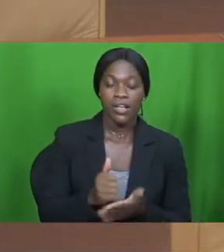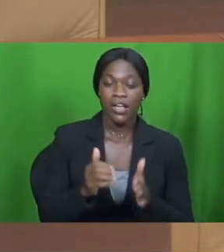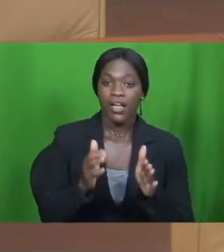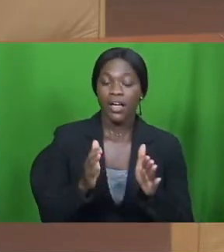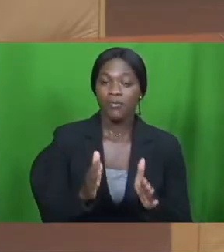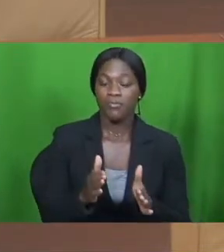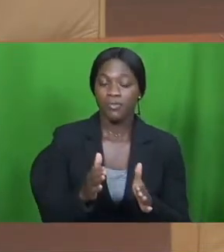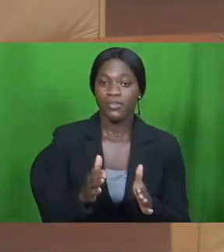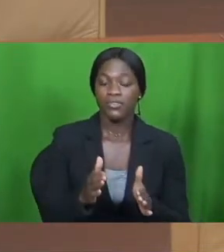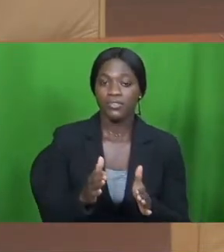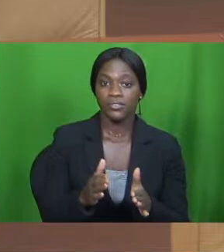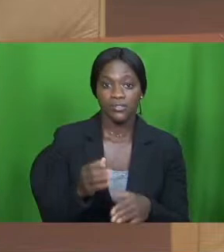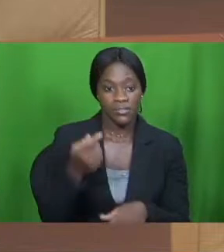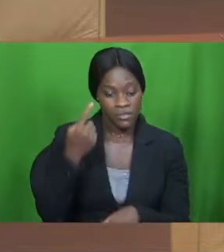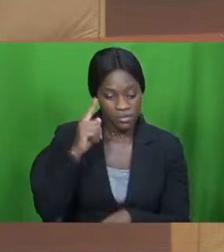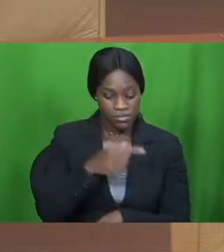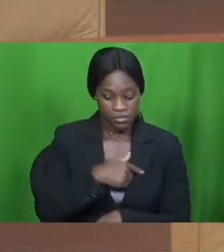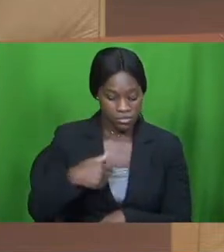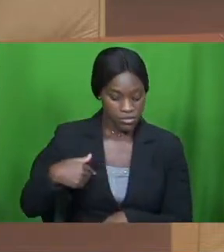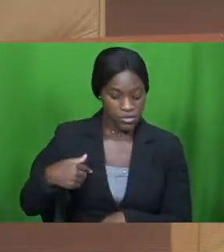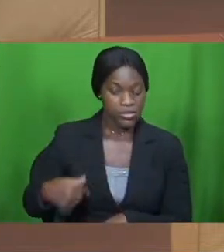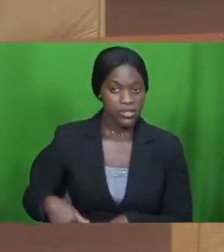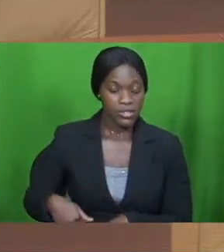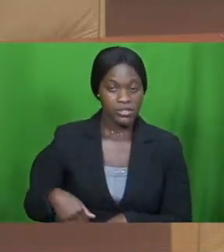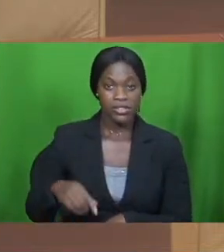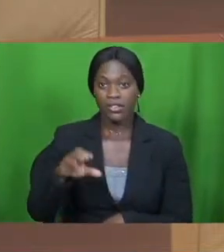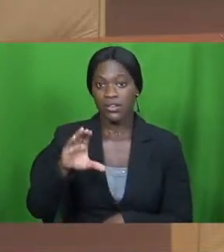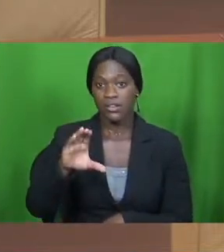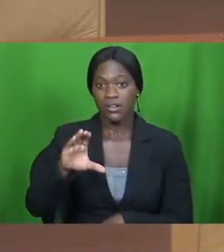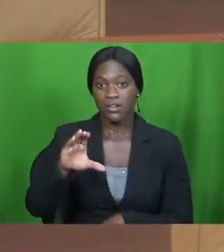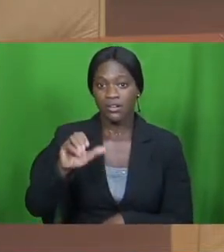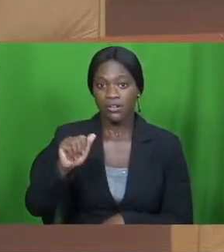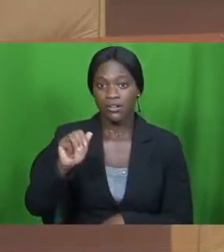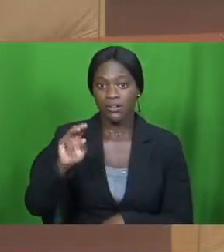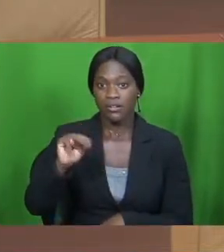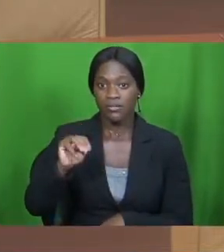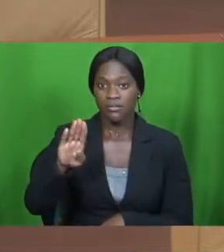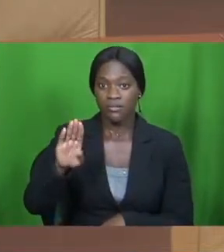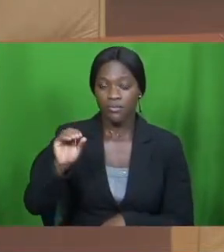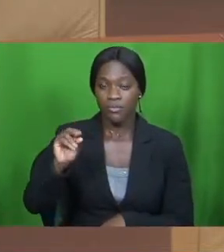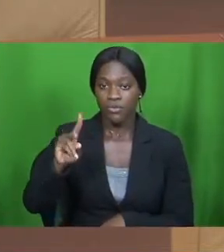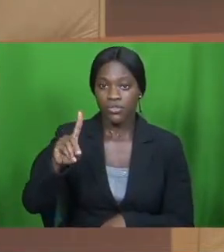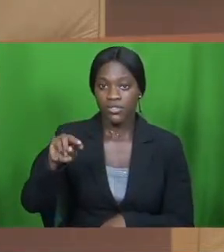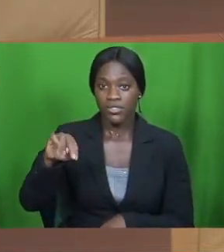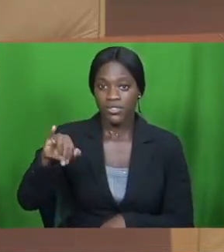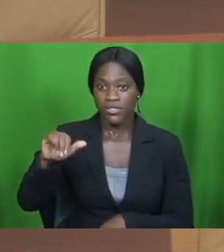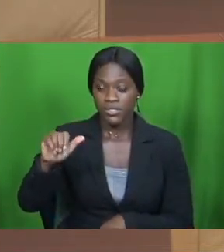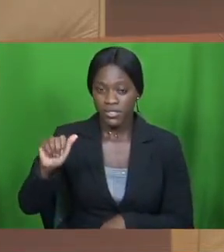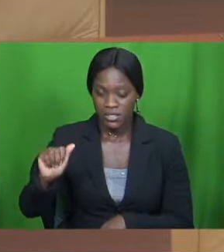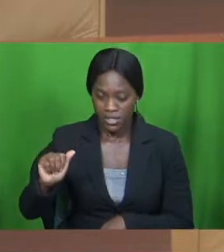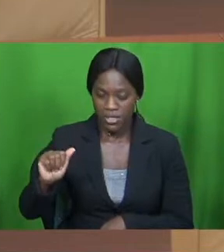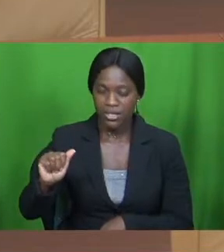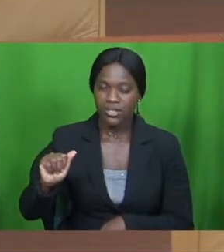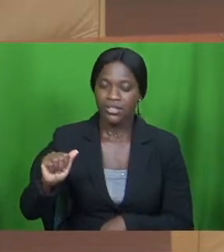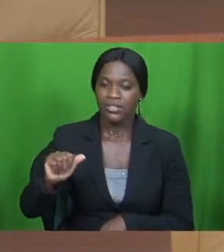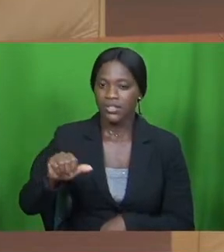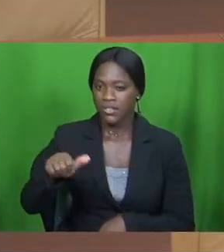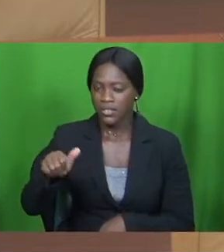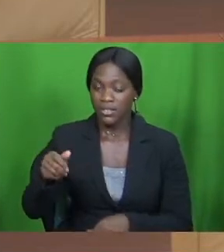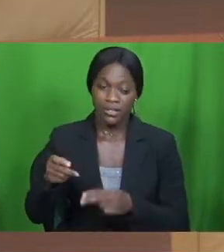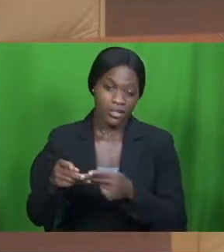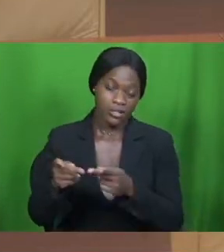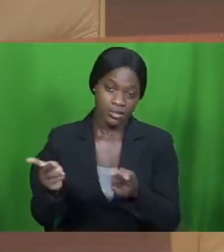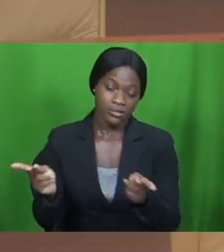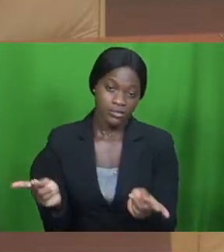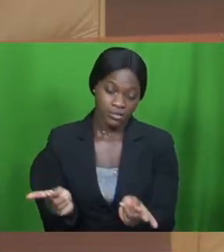Republic of China, to Cambodia, to Vietnam, and the Democratic Republic of Korea. Mr. Speaker, we can say that